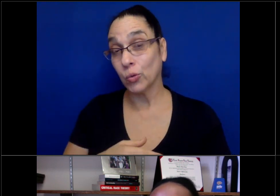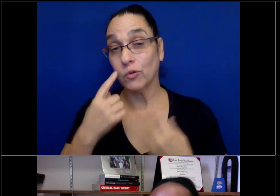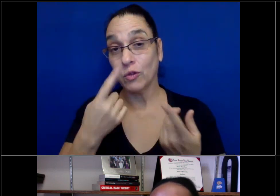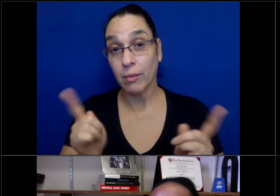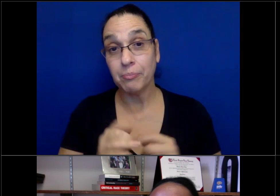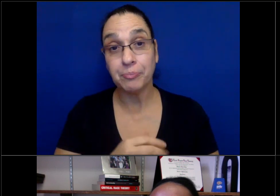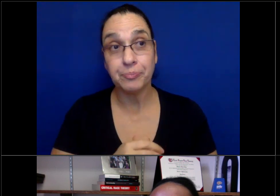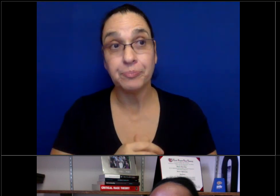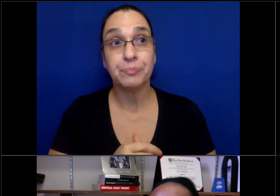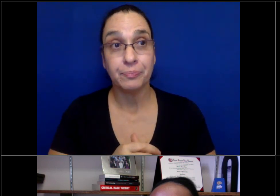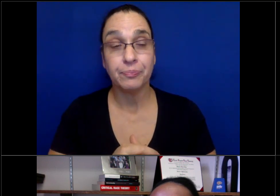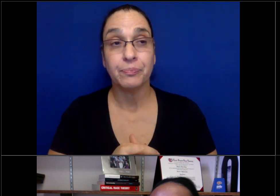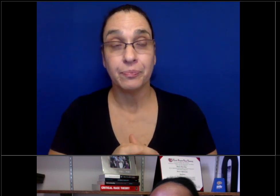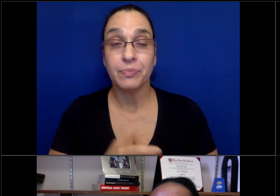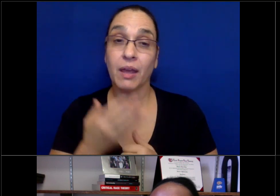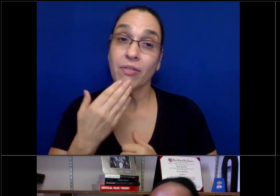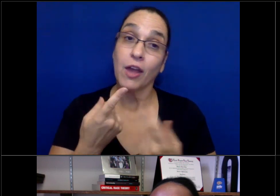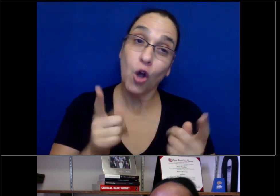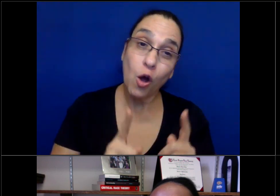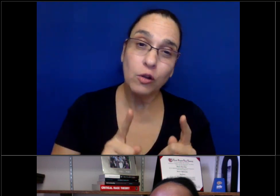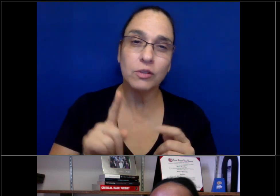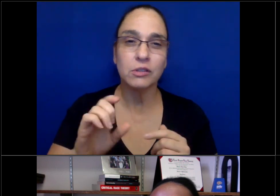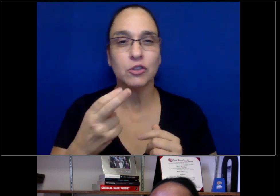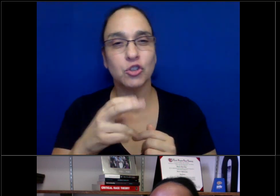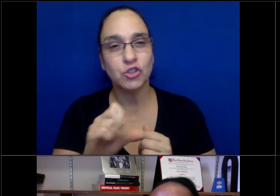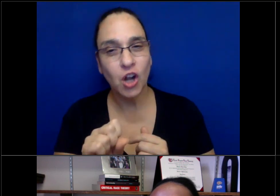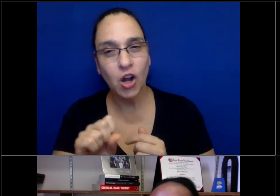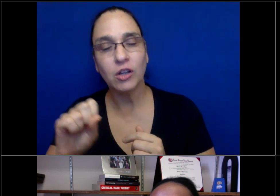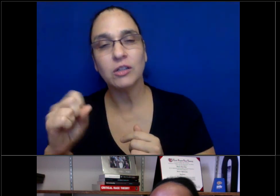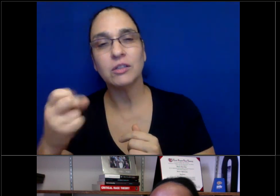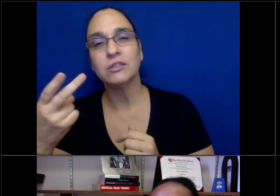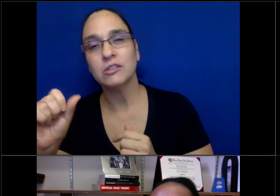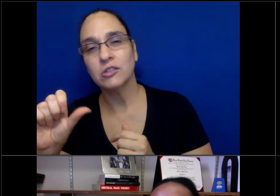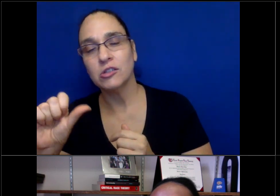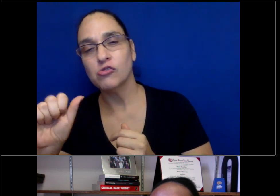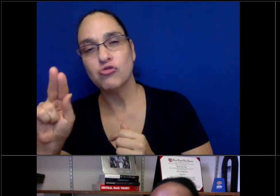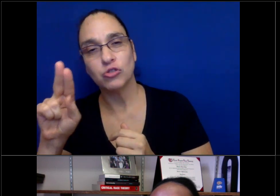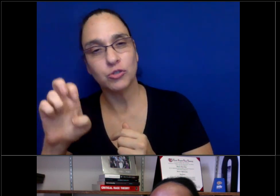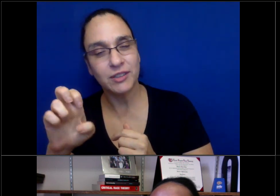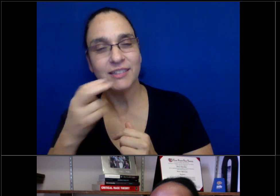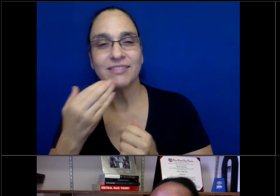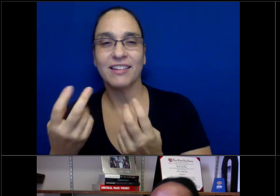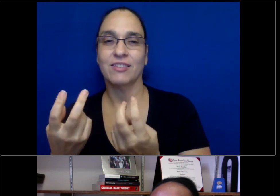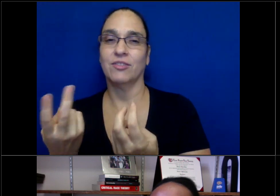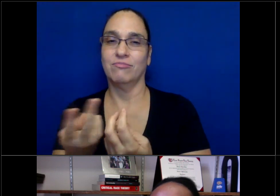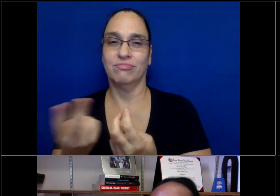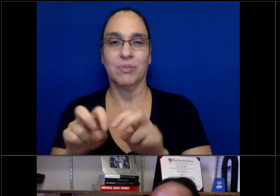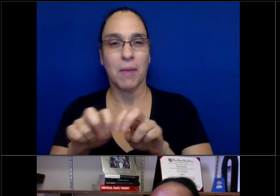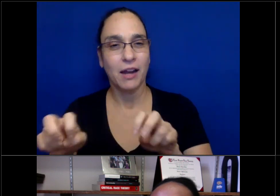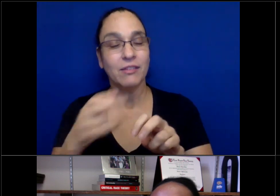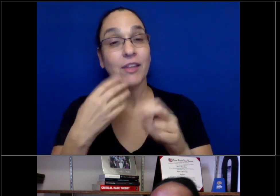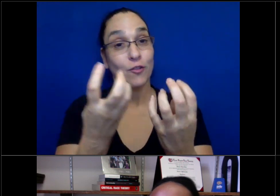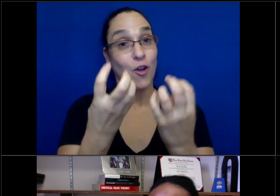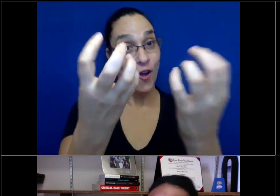you to Charles and Sharese for being panelists, and to all of you in the audience. And